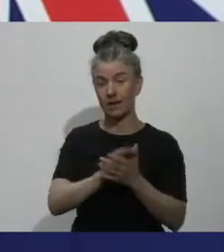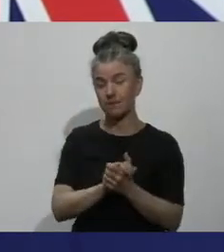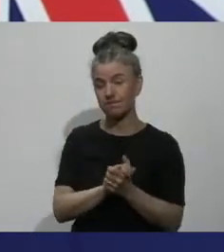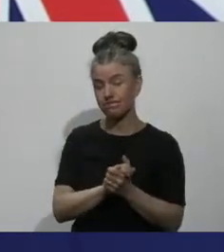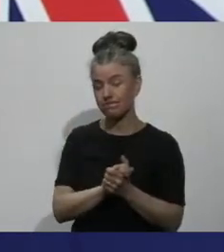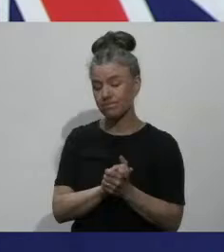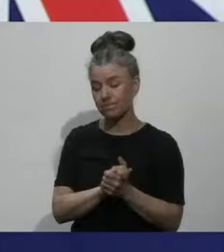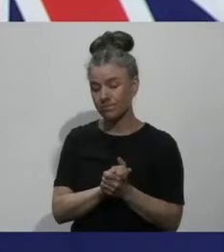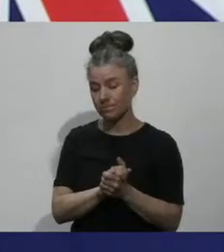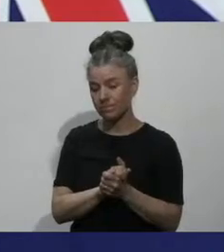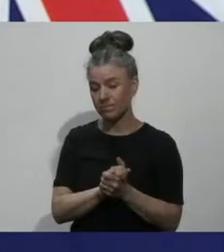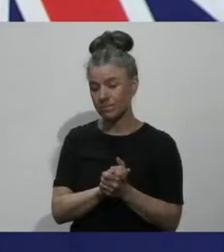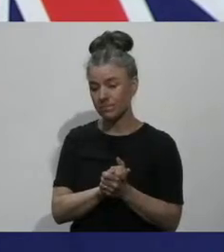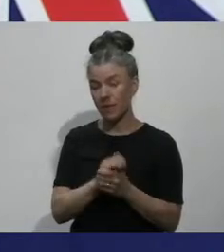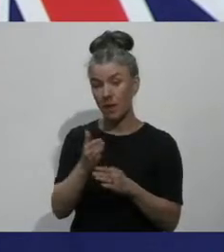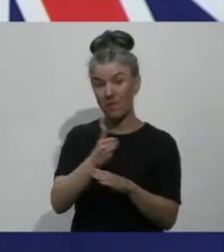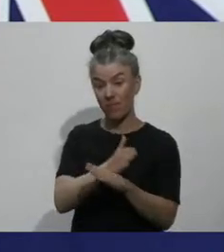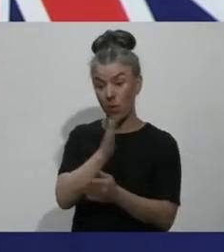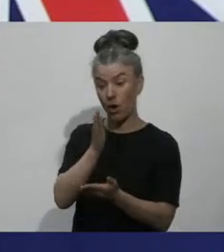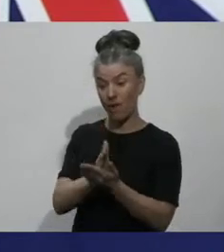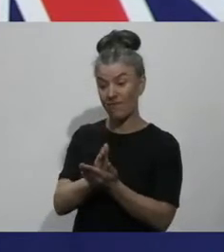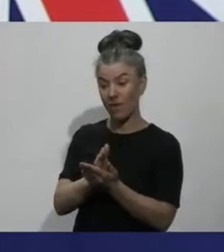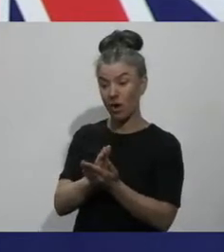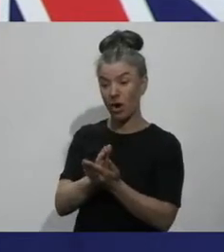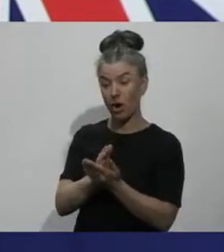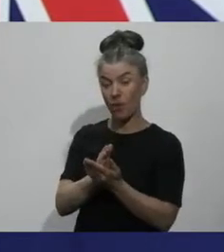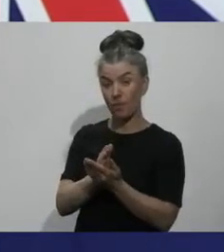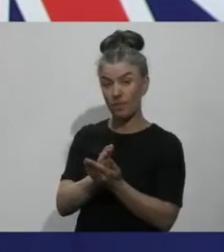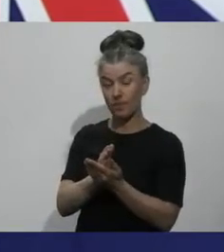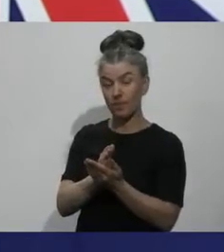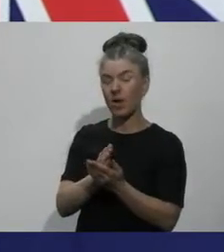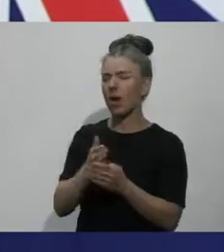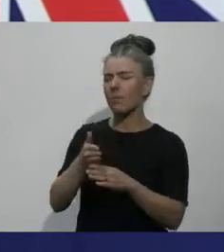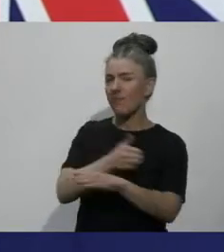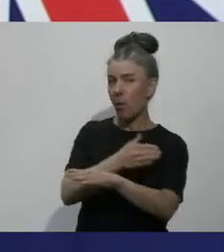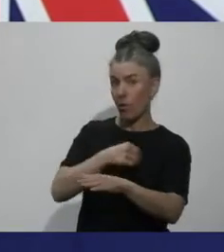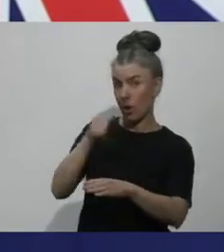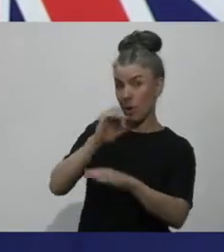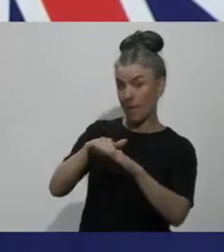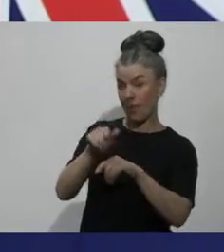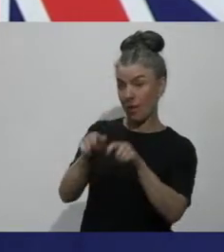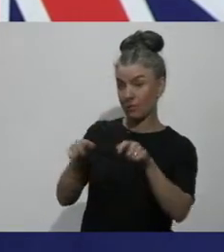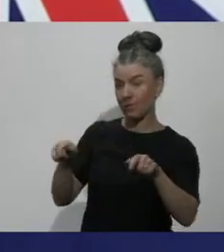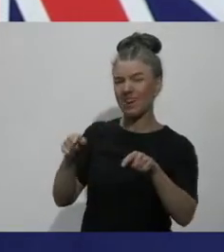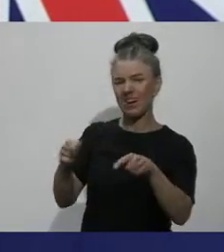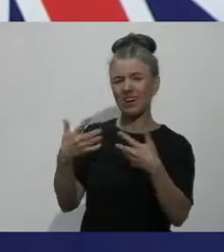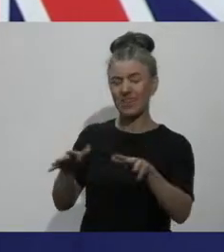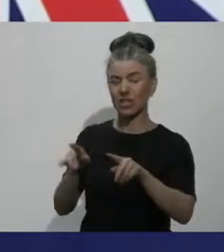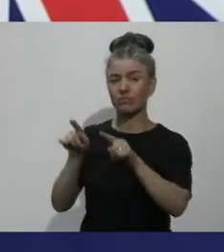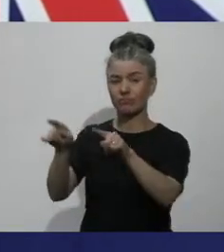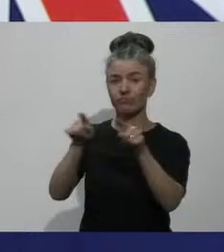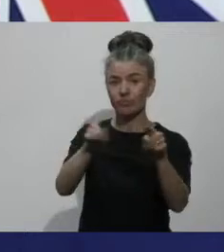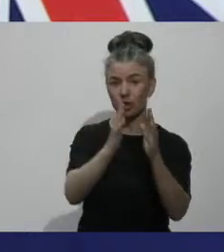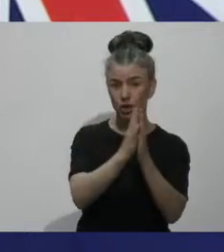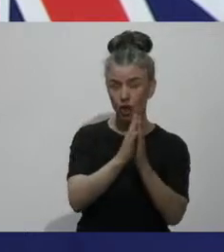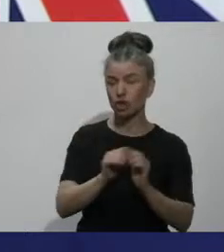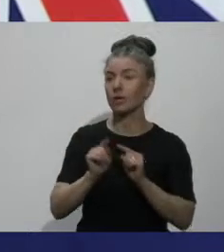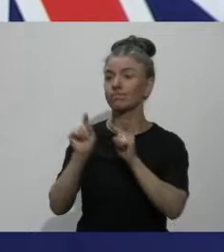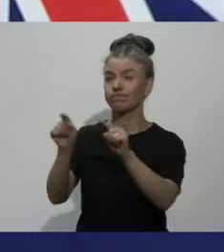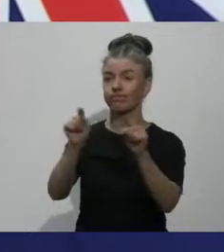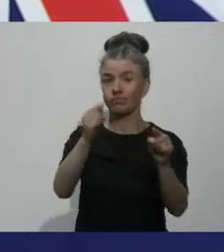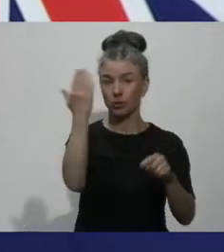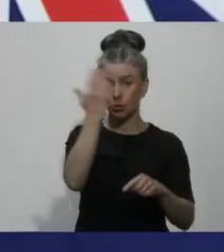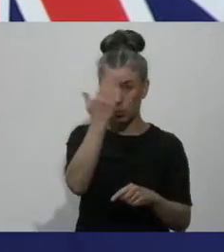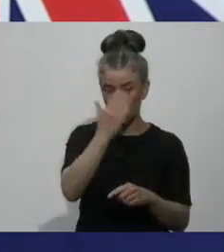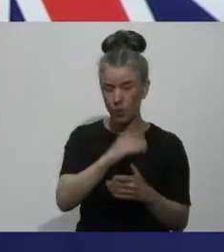to the identification of these first cases, so before we were aware of them, had attended churches, had attended schools. And